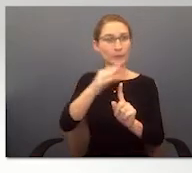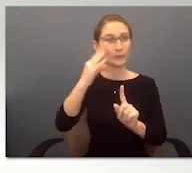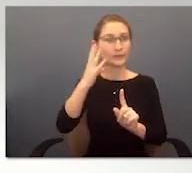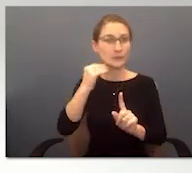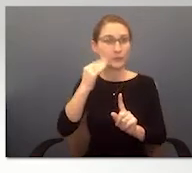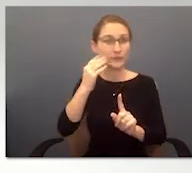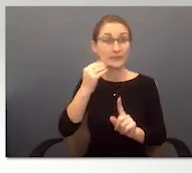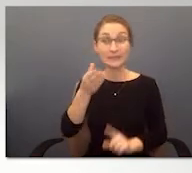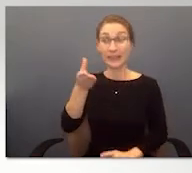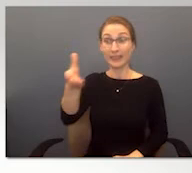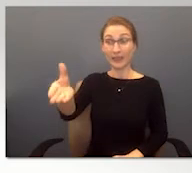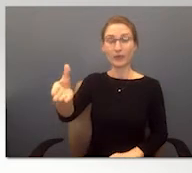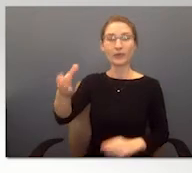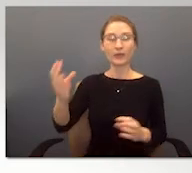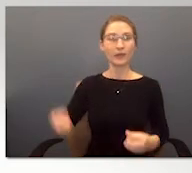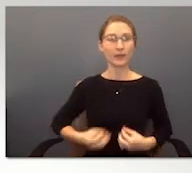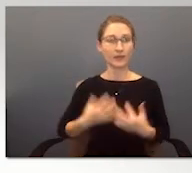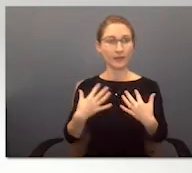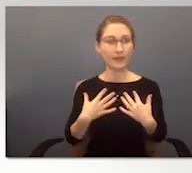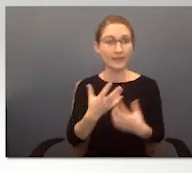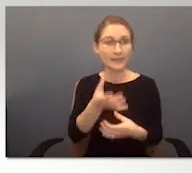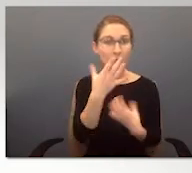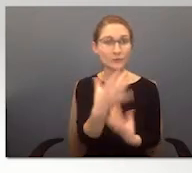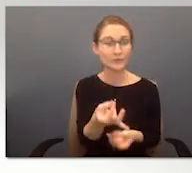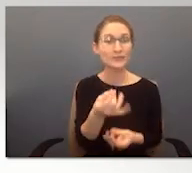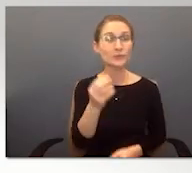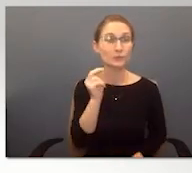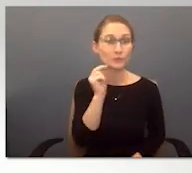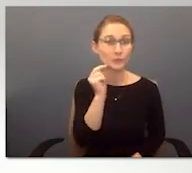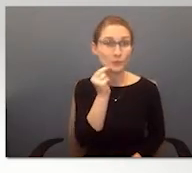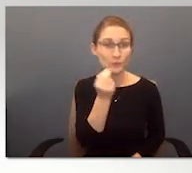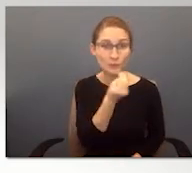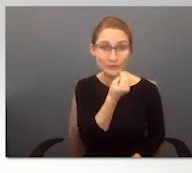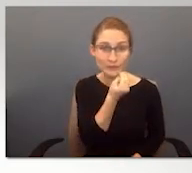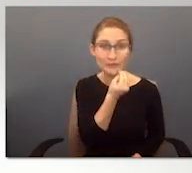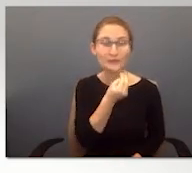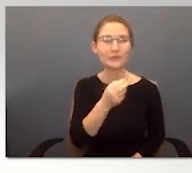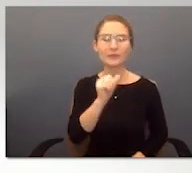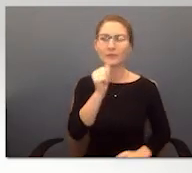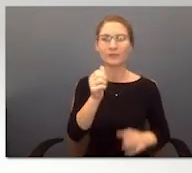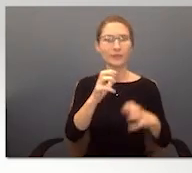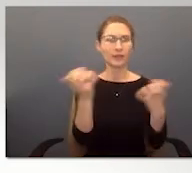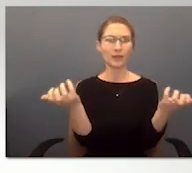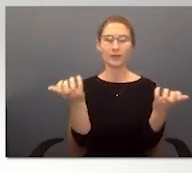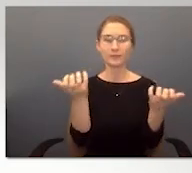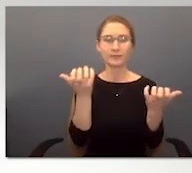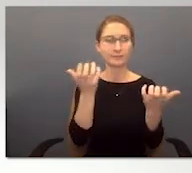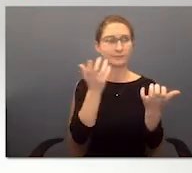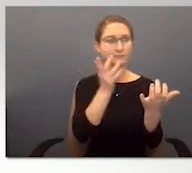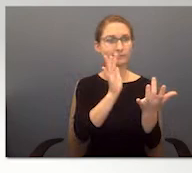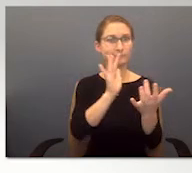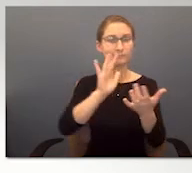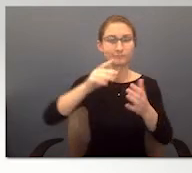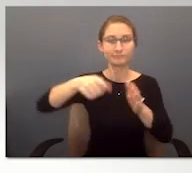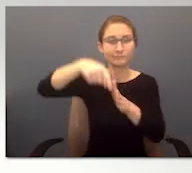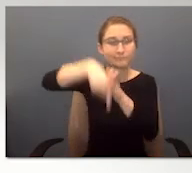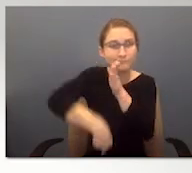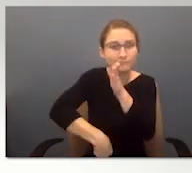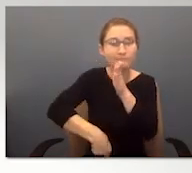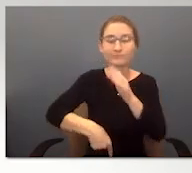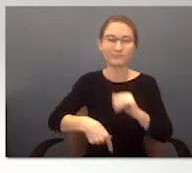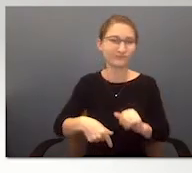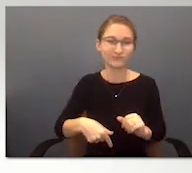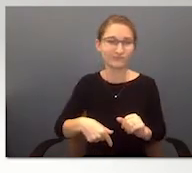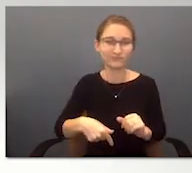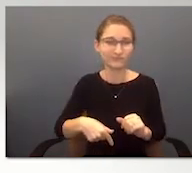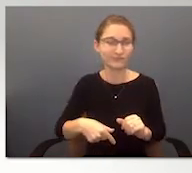I became interested. I'd always been interested in nutrition. There's not a lot of outlet for nutrition in medical school. You get a very